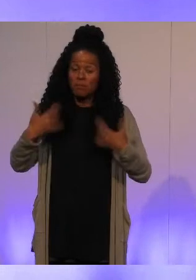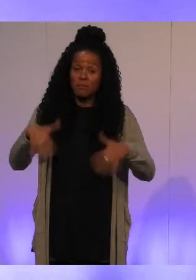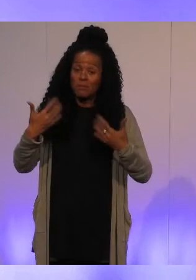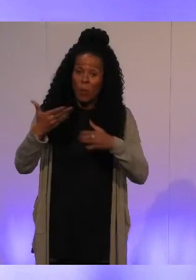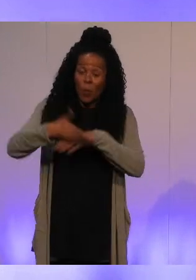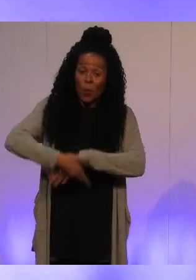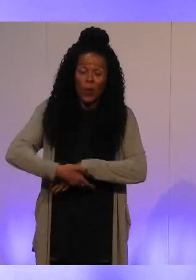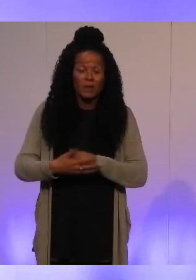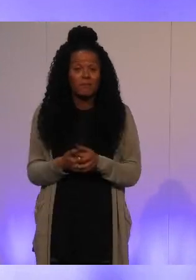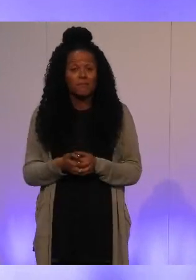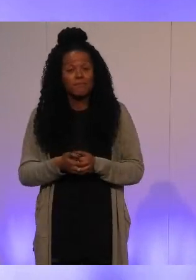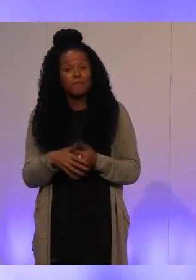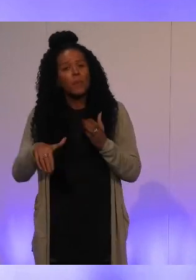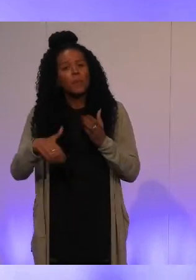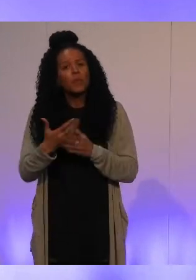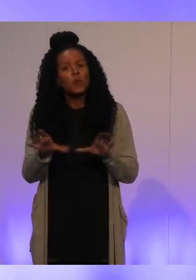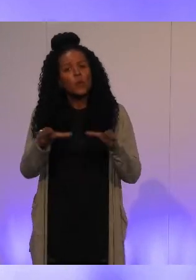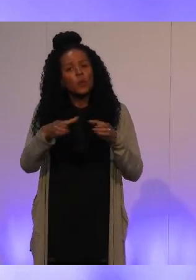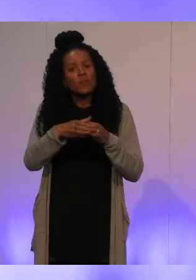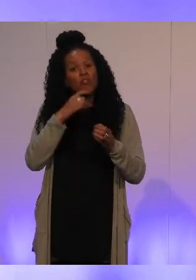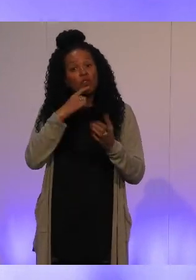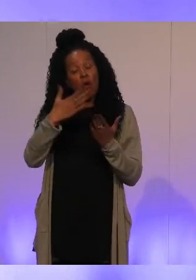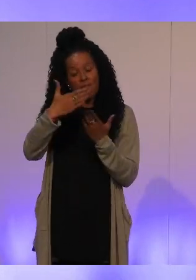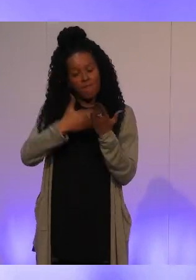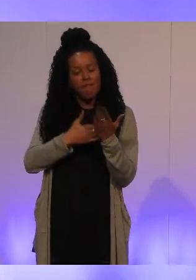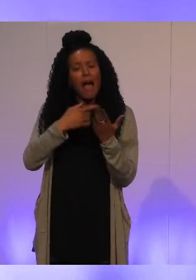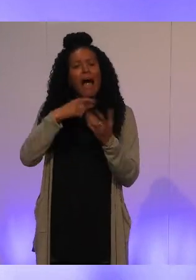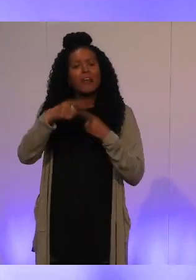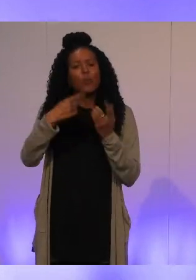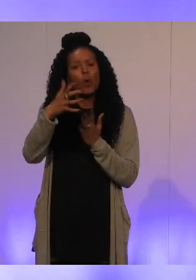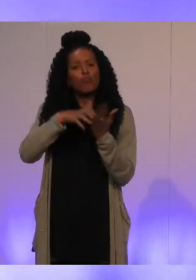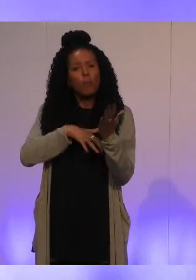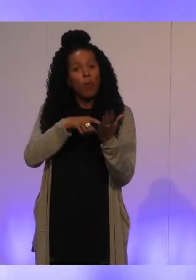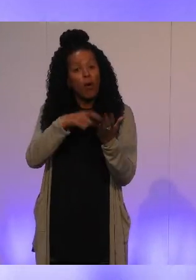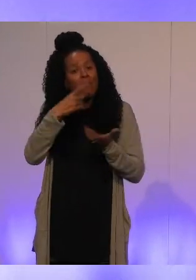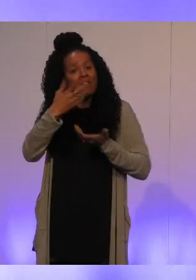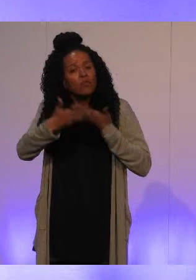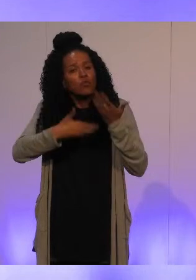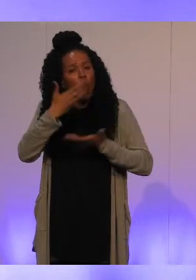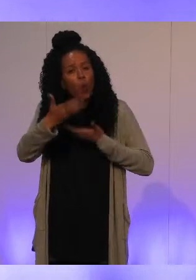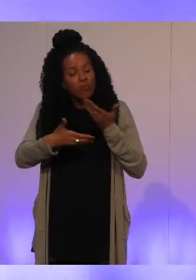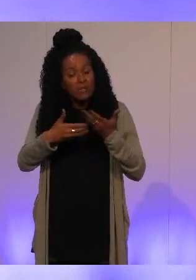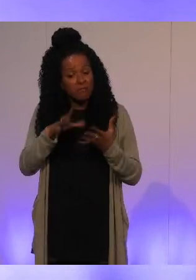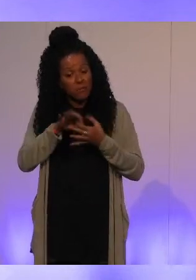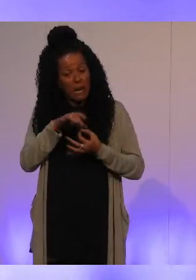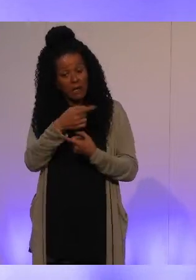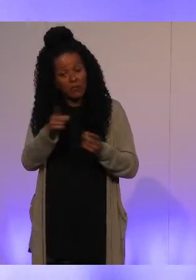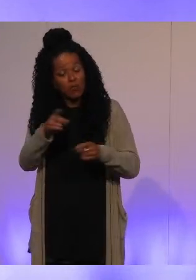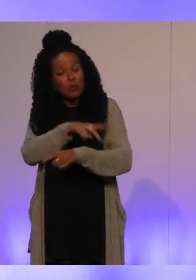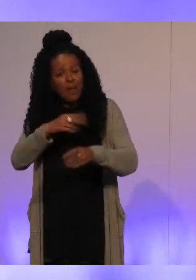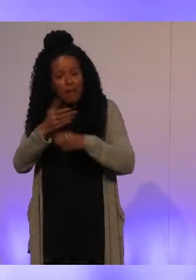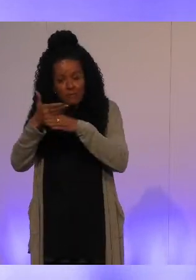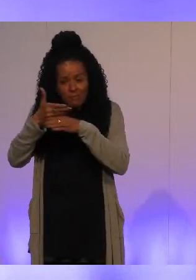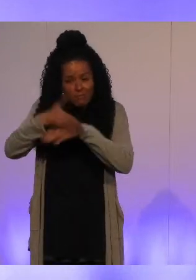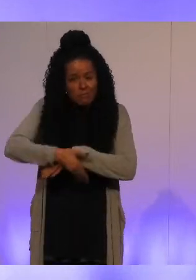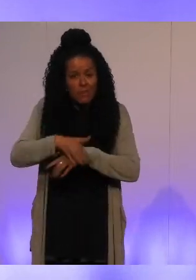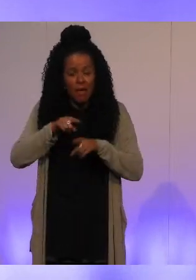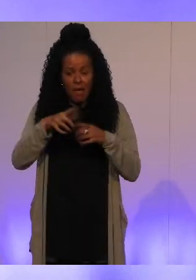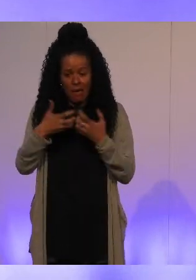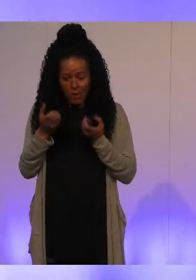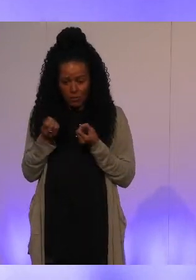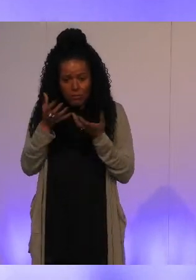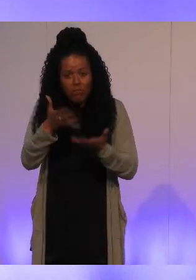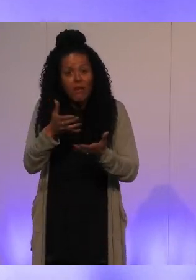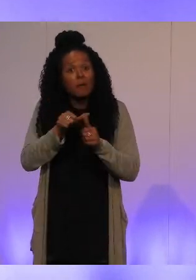work. The new section of our annual report includes a host of stories that illustrate how staff have worked hard to provide an even